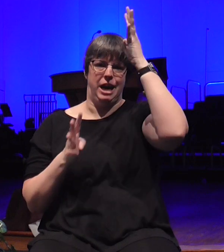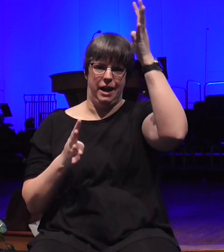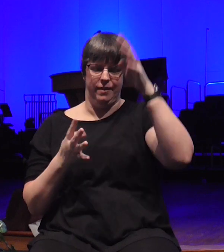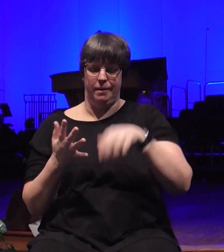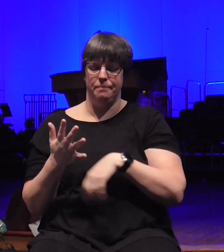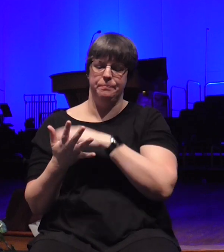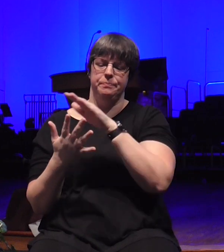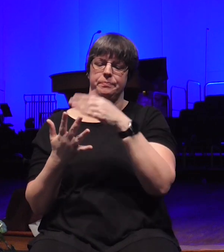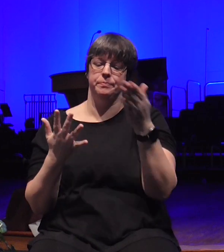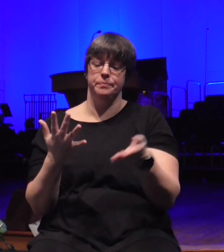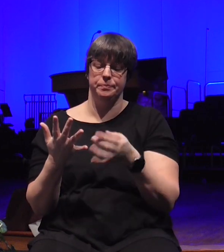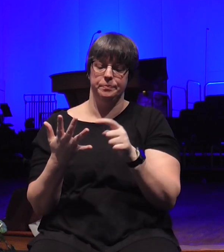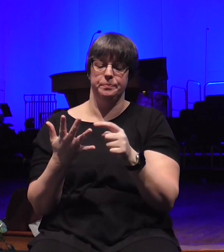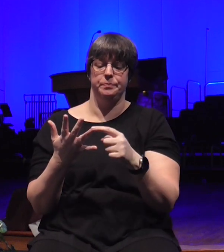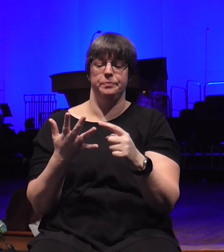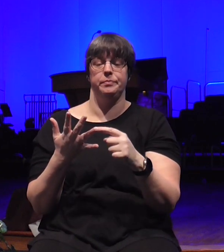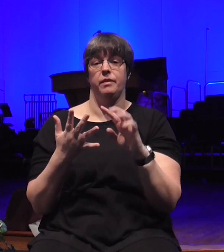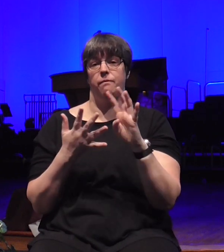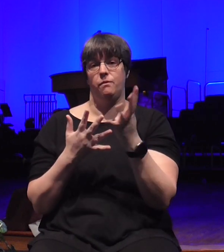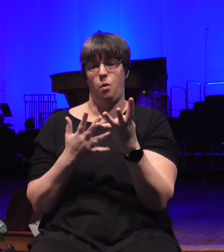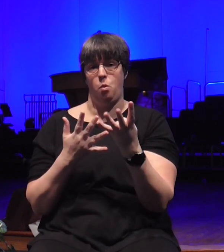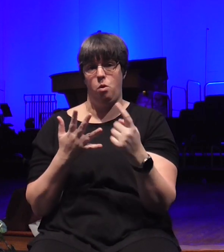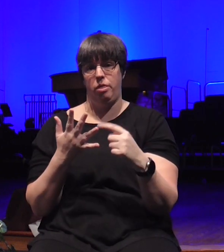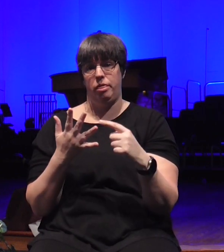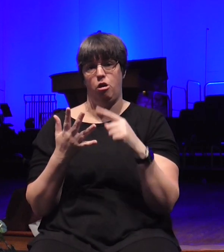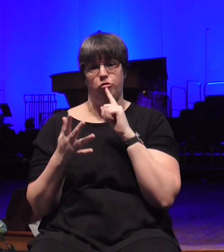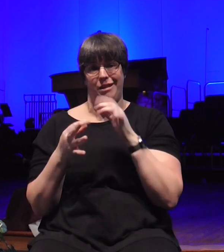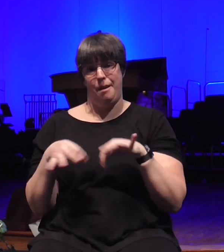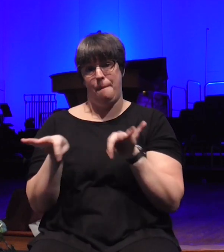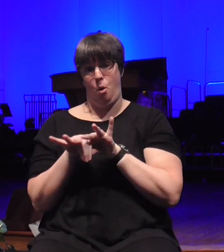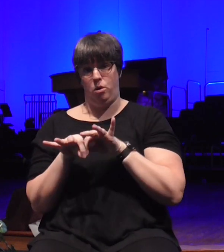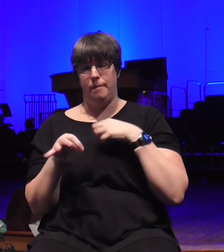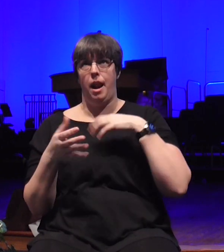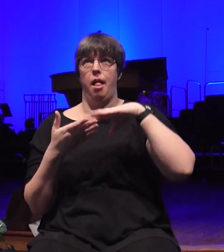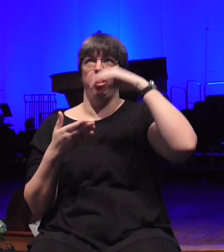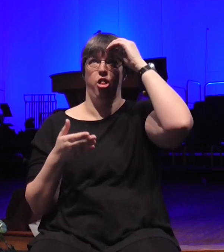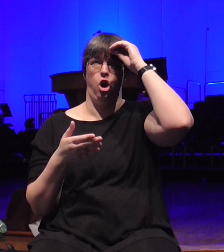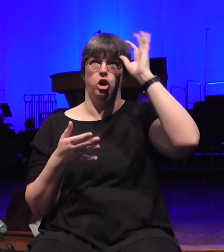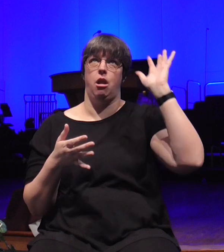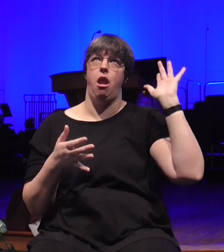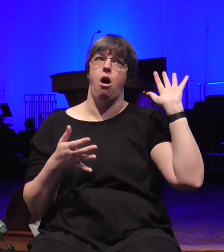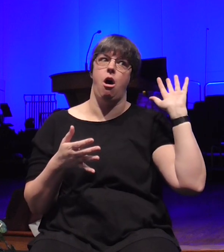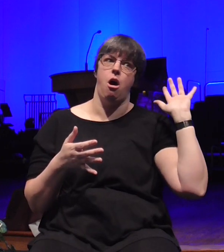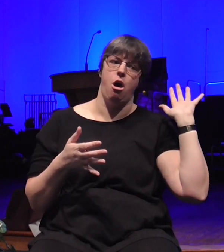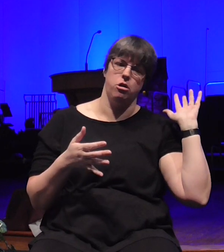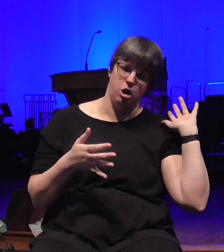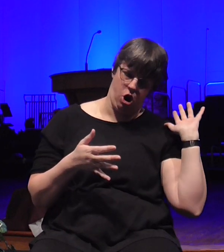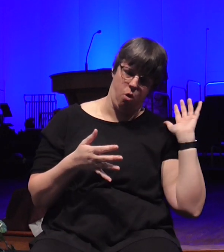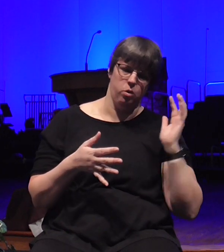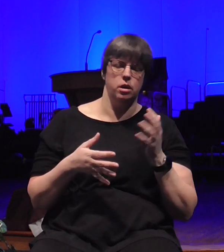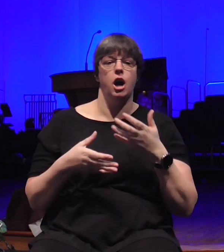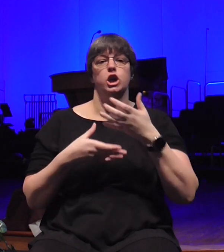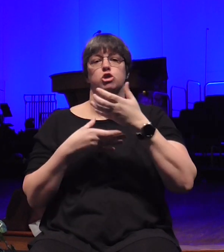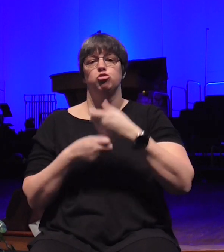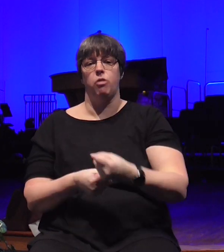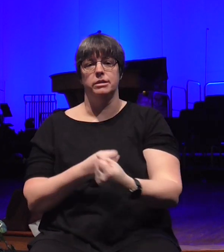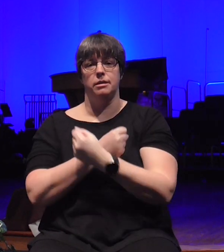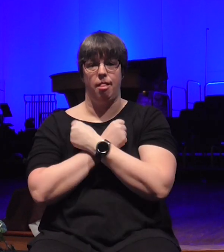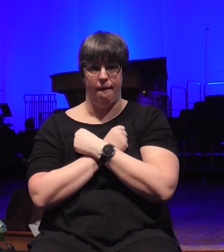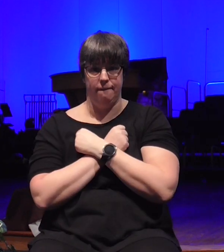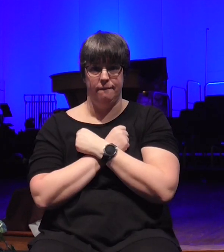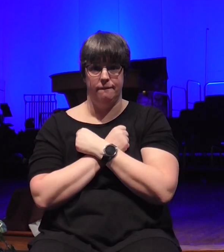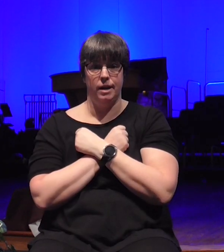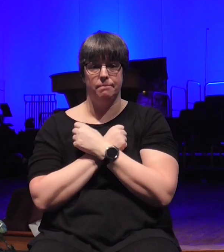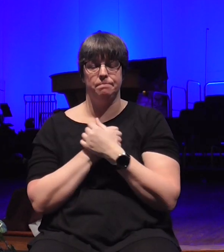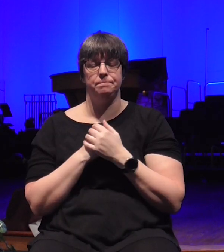The next one is very important and one that I learned long ago. Trust love. Trust